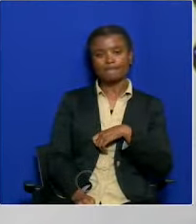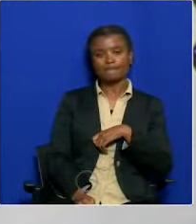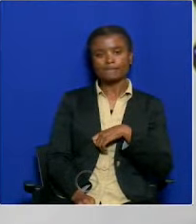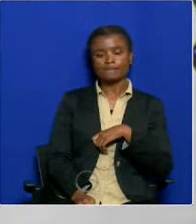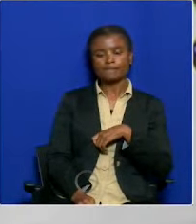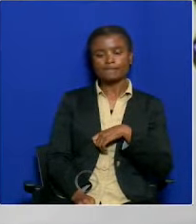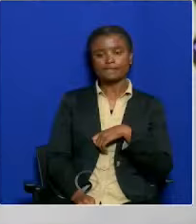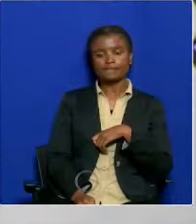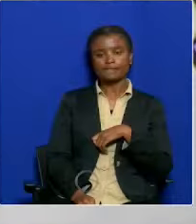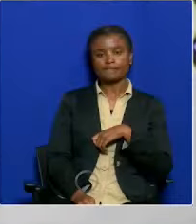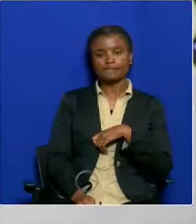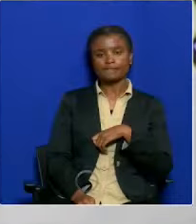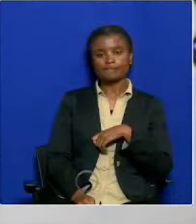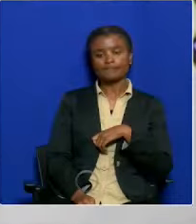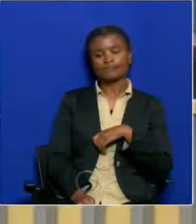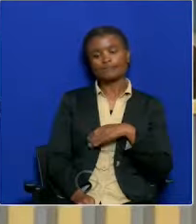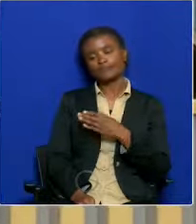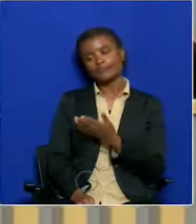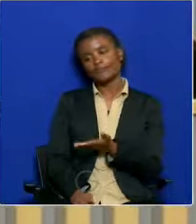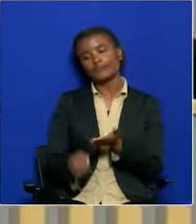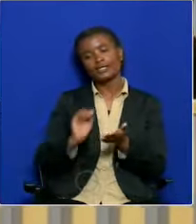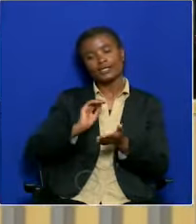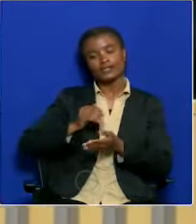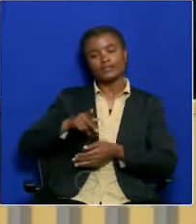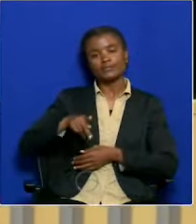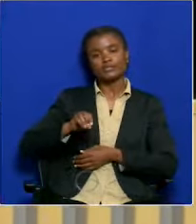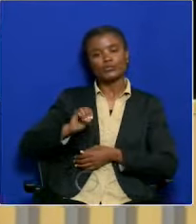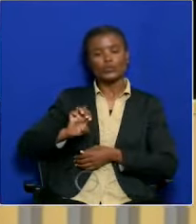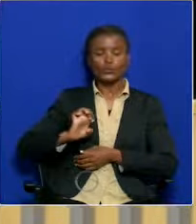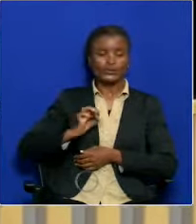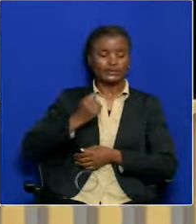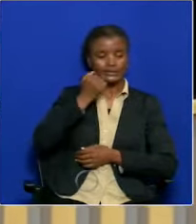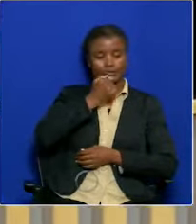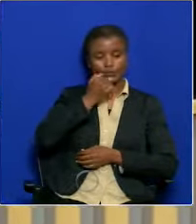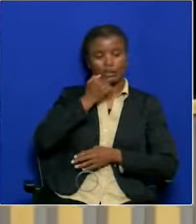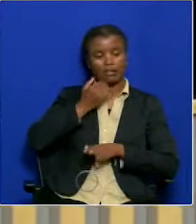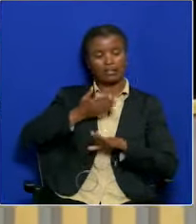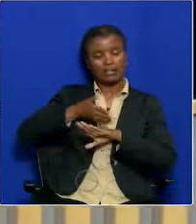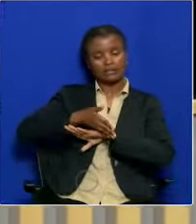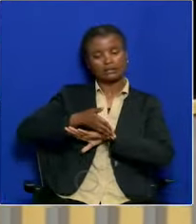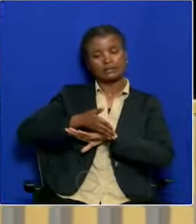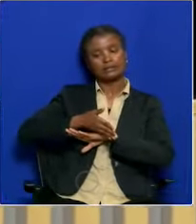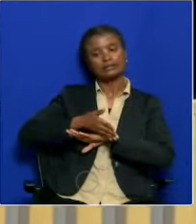Bowe, apologies to you for interrupting your questioning. I have another